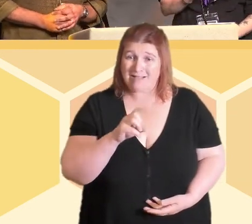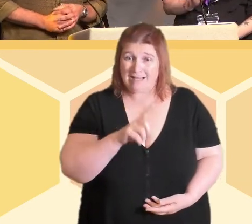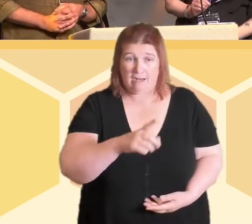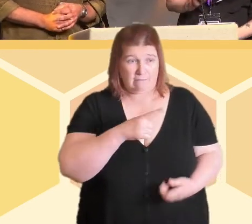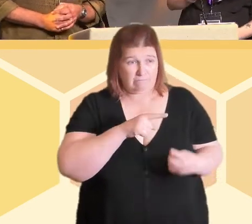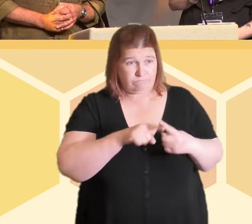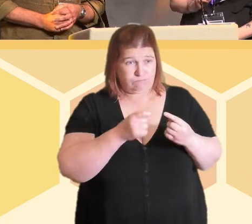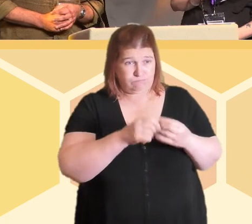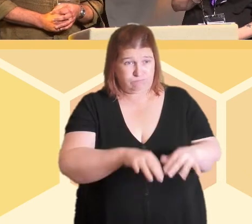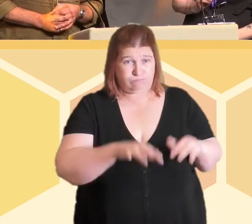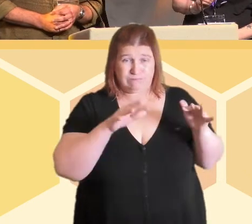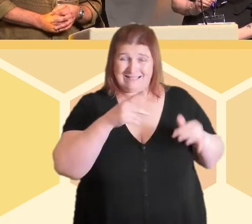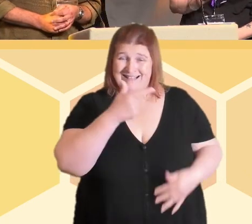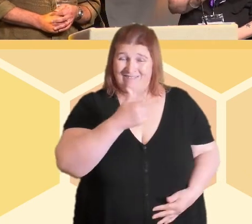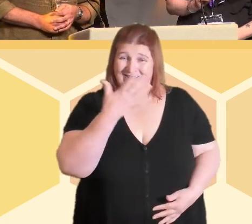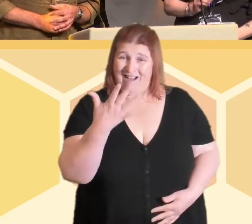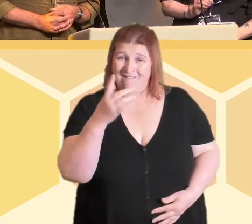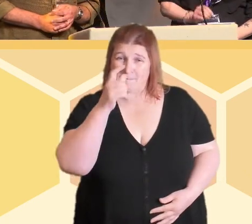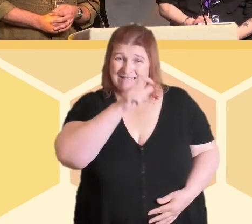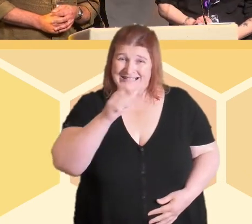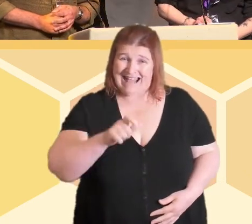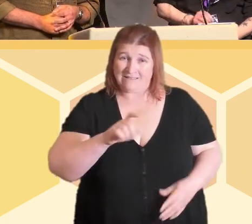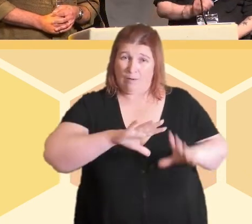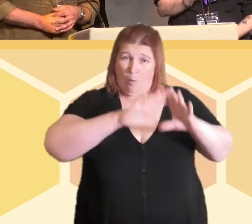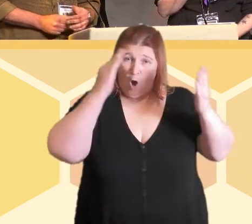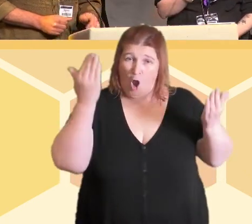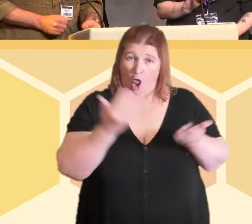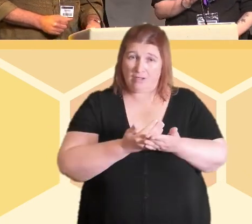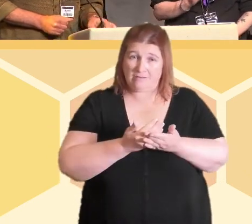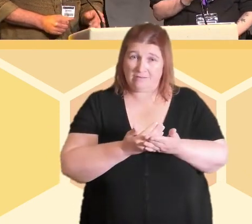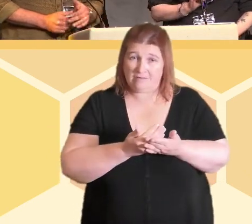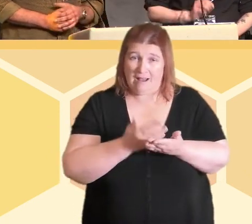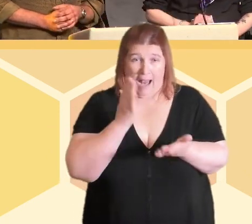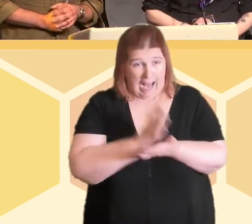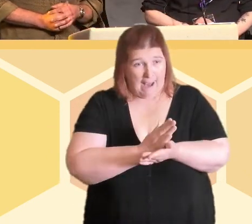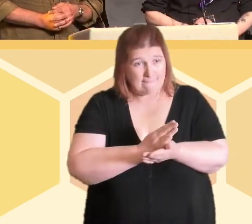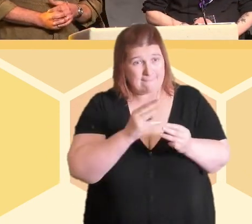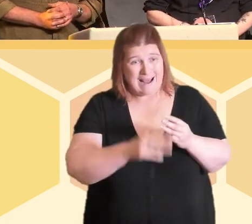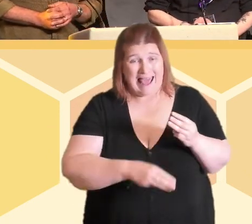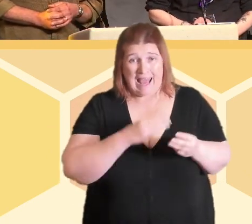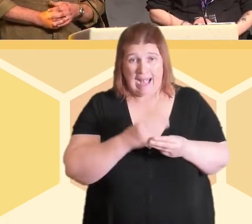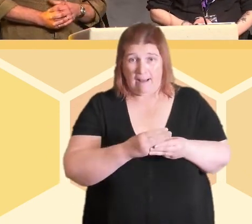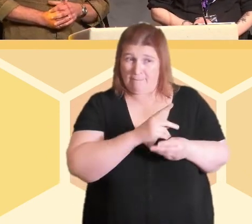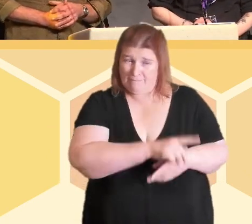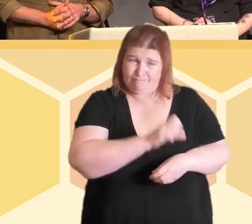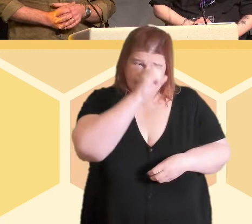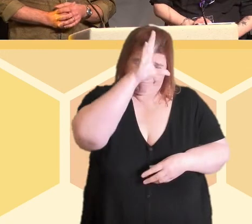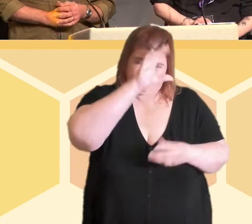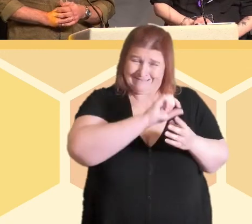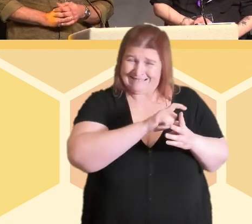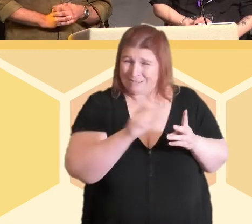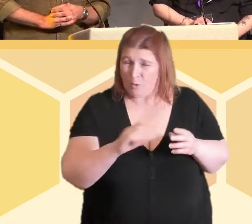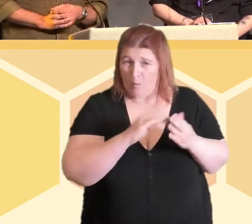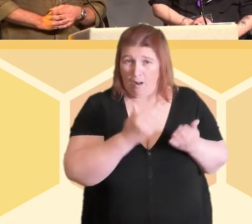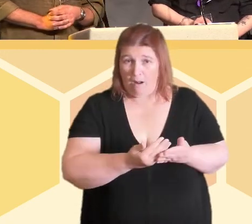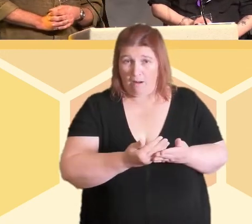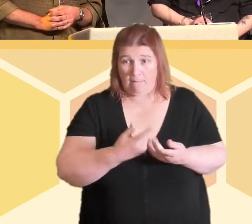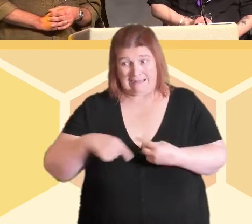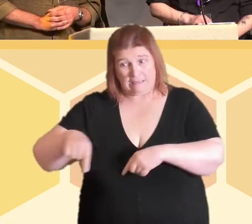represent 75% of the workforce. Will they represent 75% of our